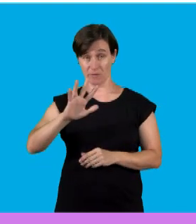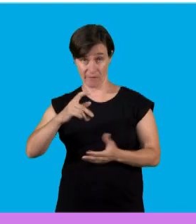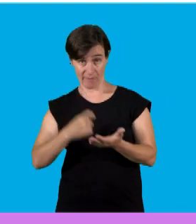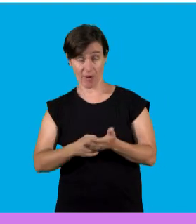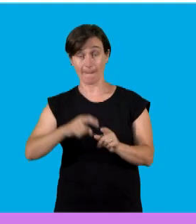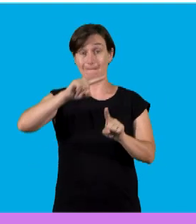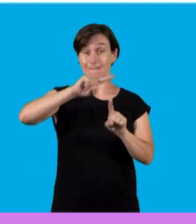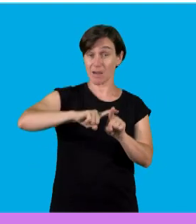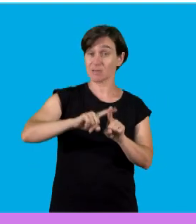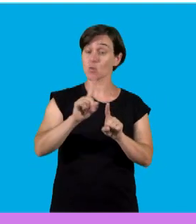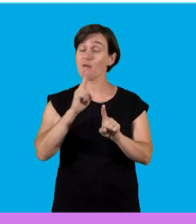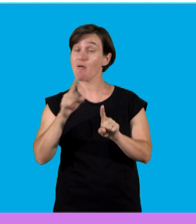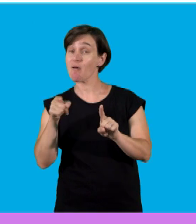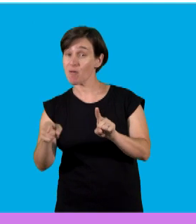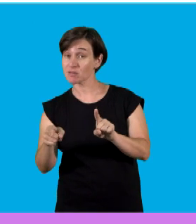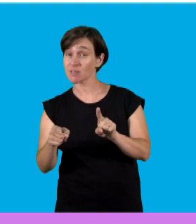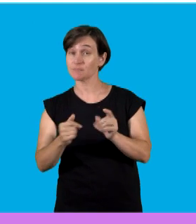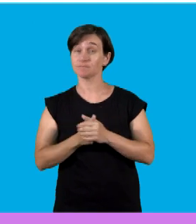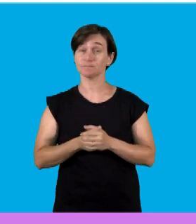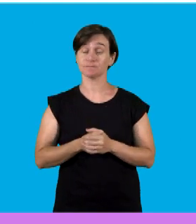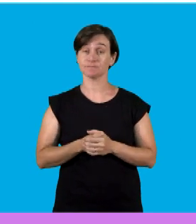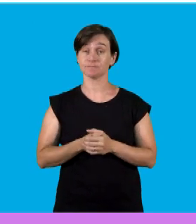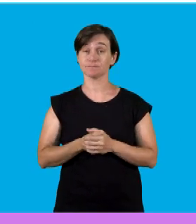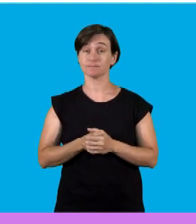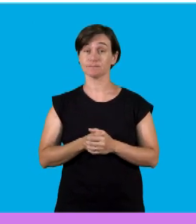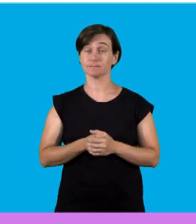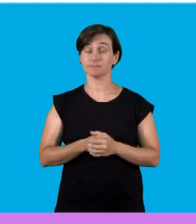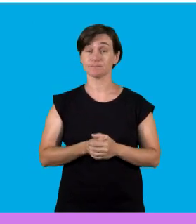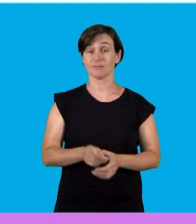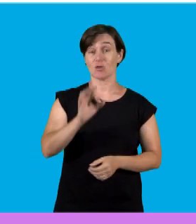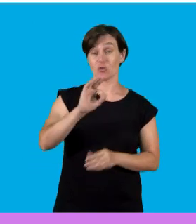97,225 rand plus, if I simplify this, I'll get